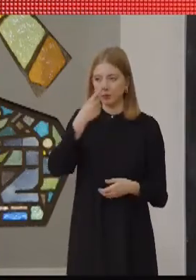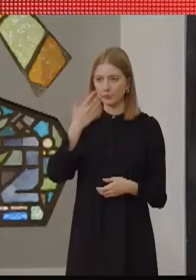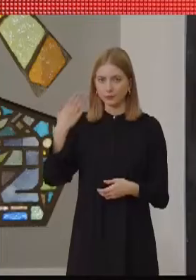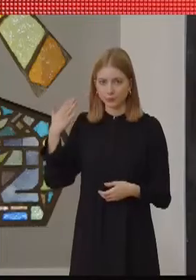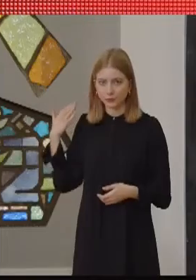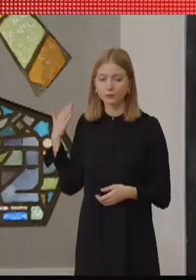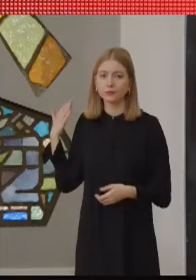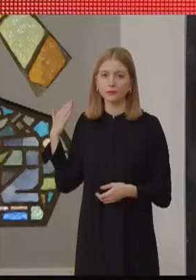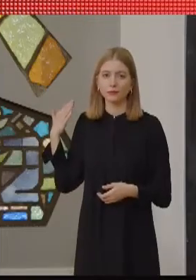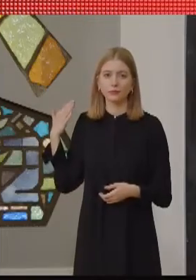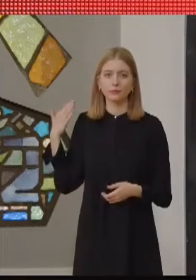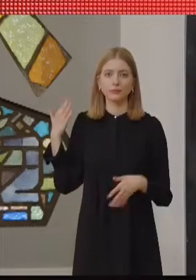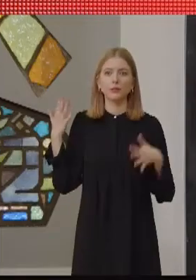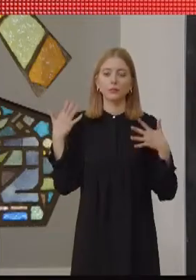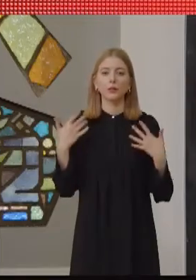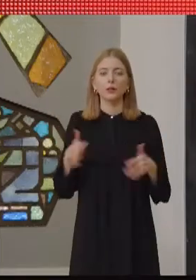our society.